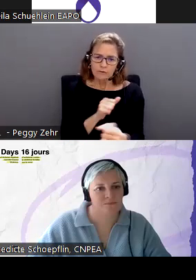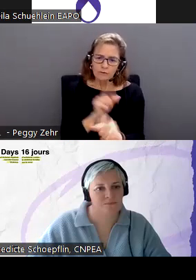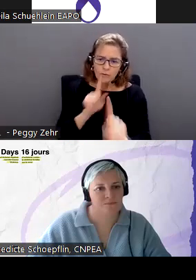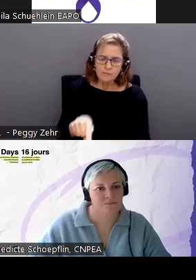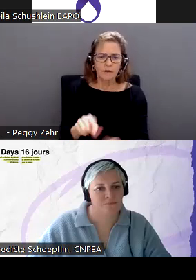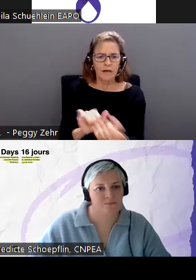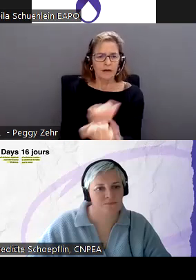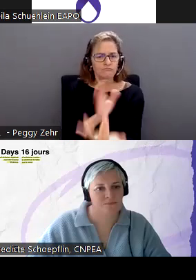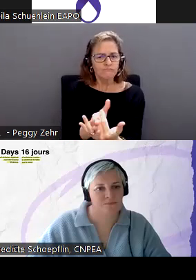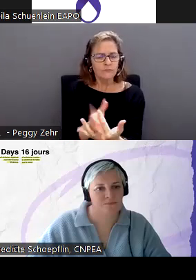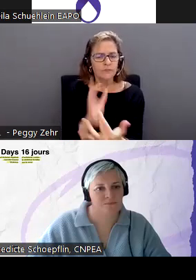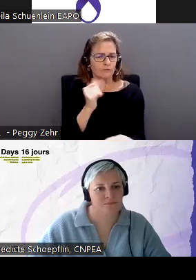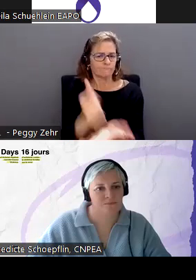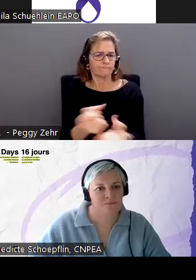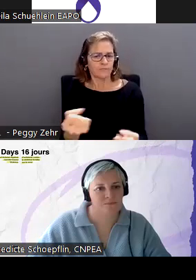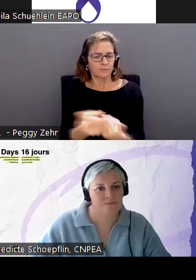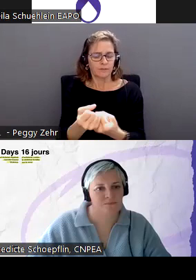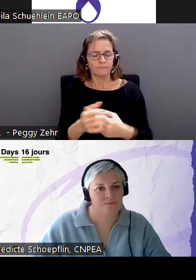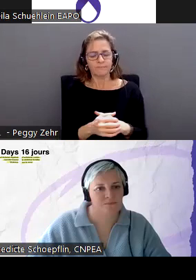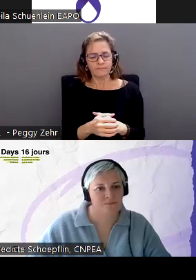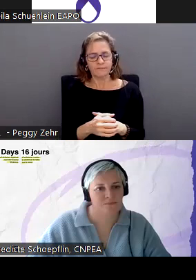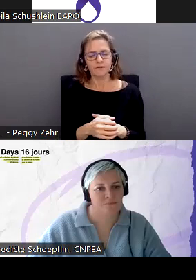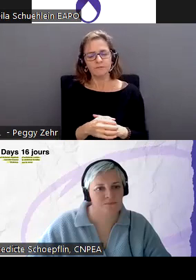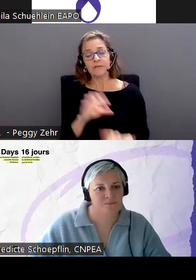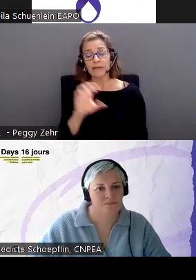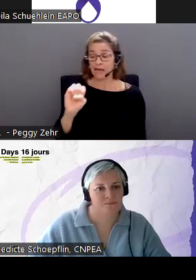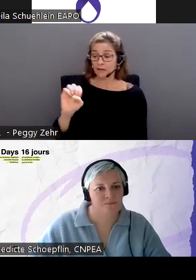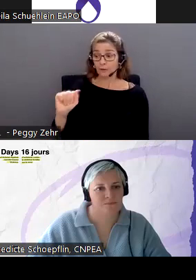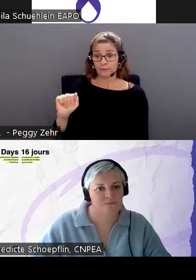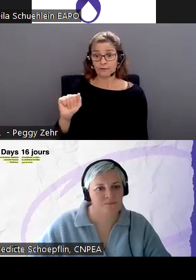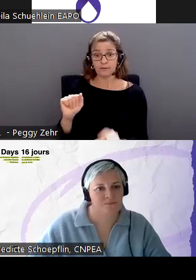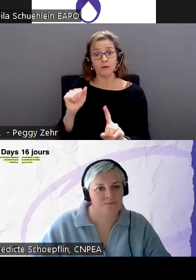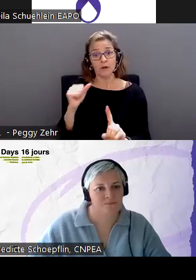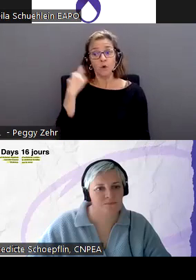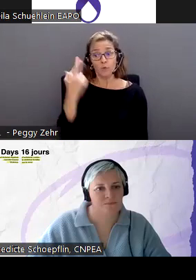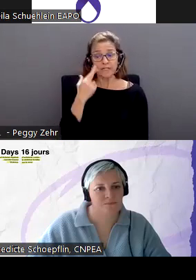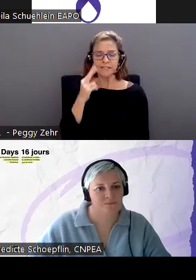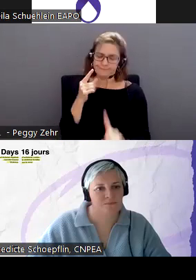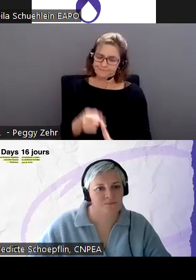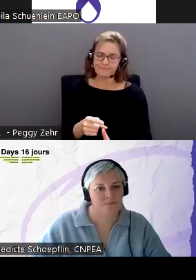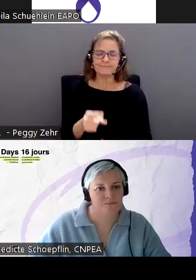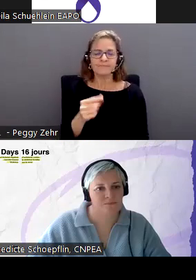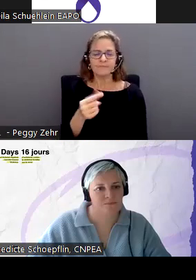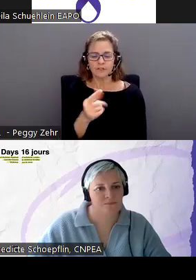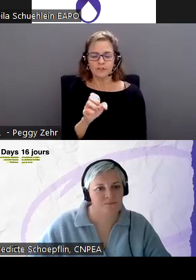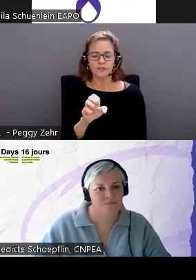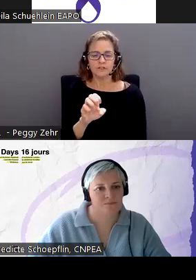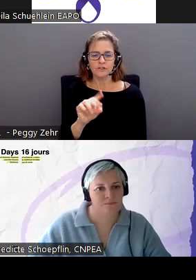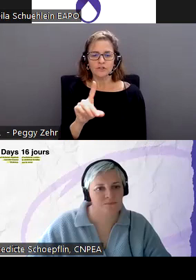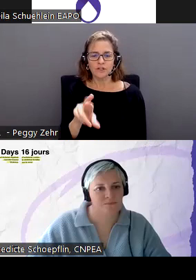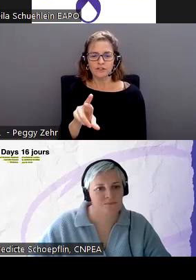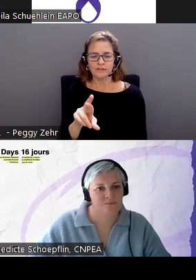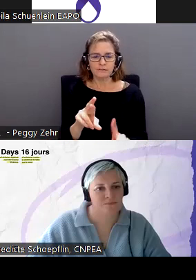And so gender is absolutely a factor, and the number of older women who are killed by their partners and